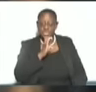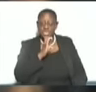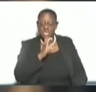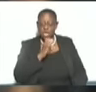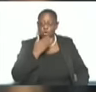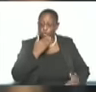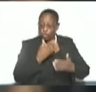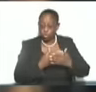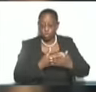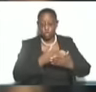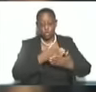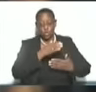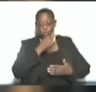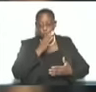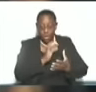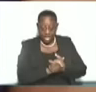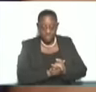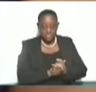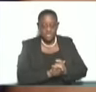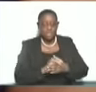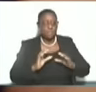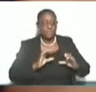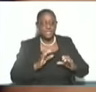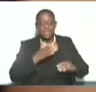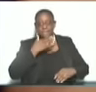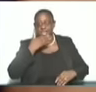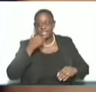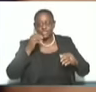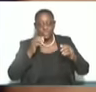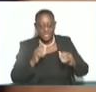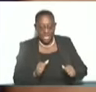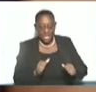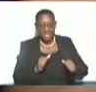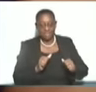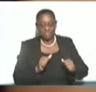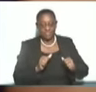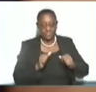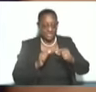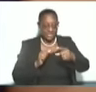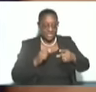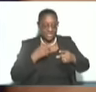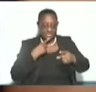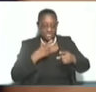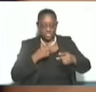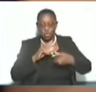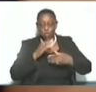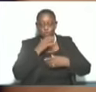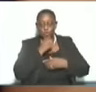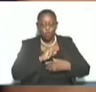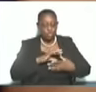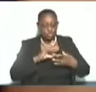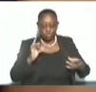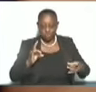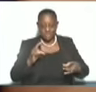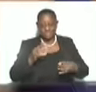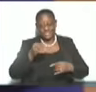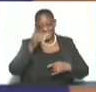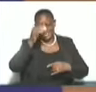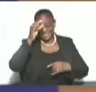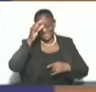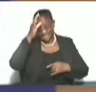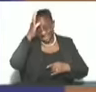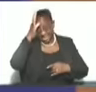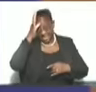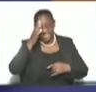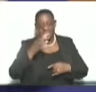encouraged me to be the best that I could be at all times. So he still got him saying, well, you know, saying old stories because he loves to tell old stories.